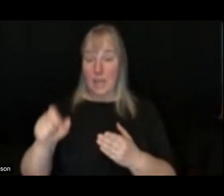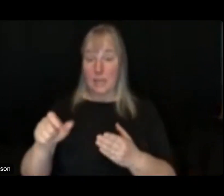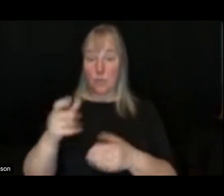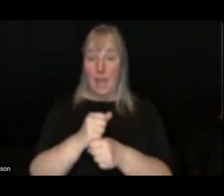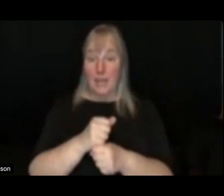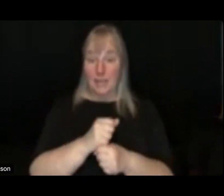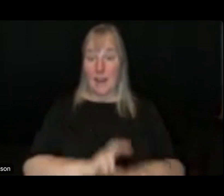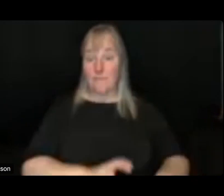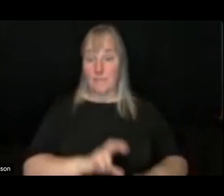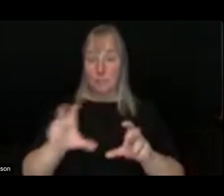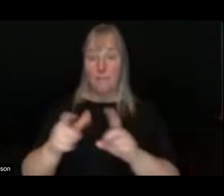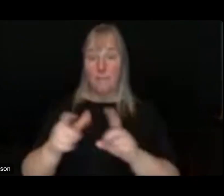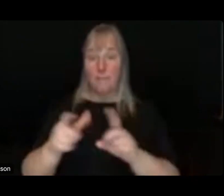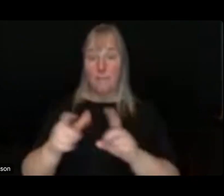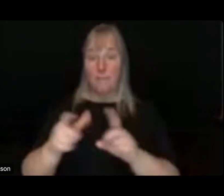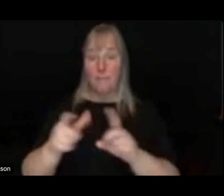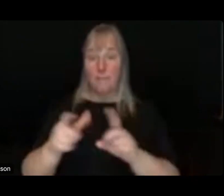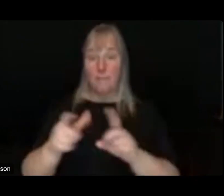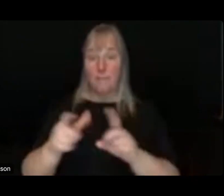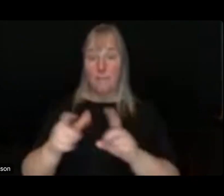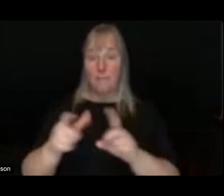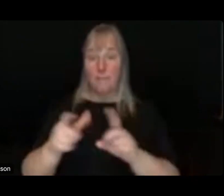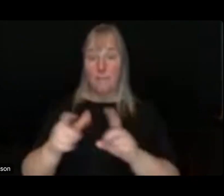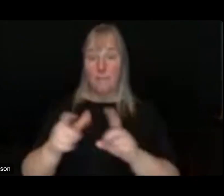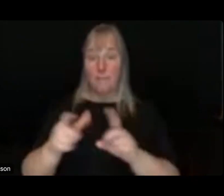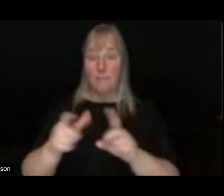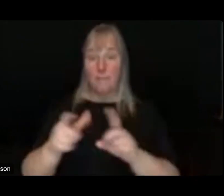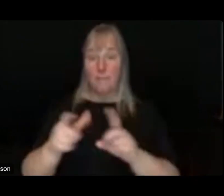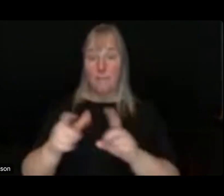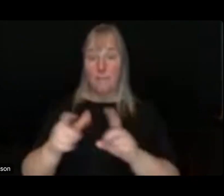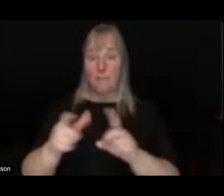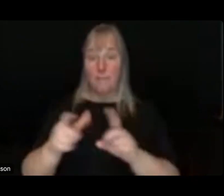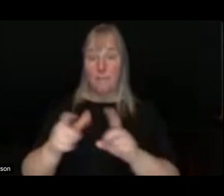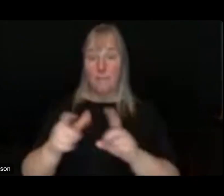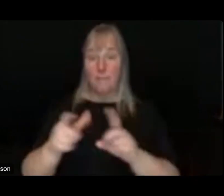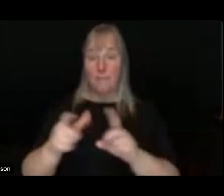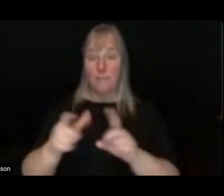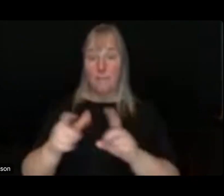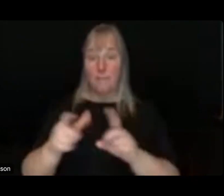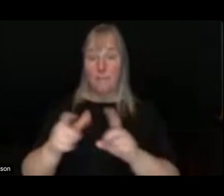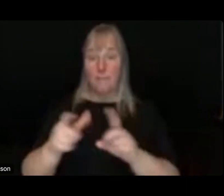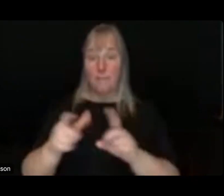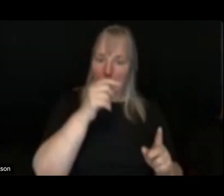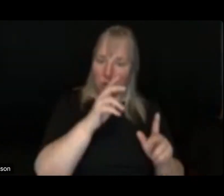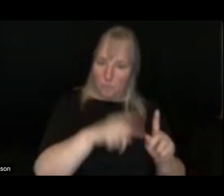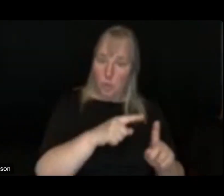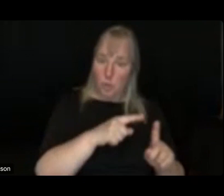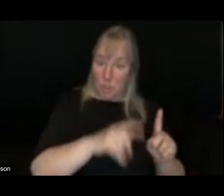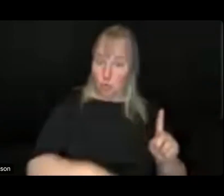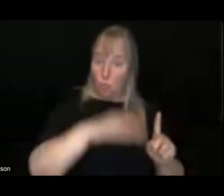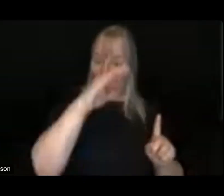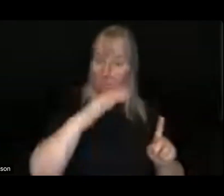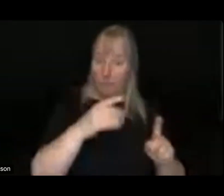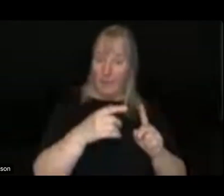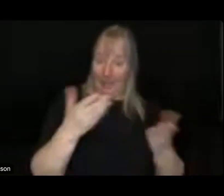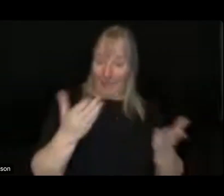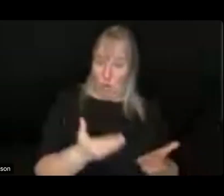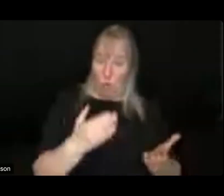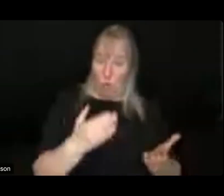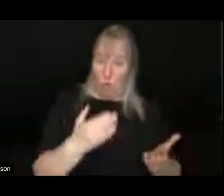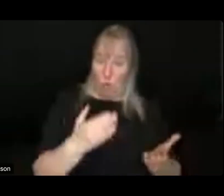and California, and he grew up in Howard County. He's a Howard County grown person with a dynamic company. He just raised $3